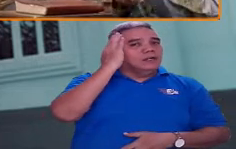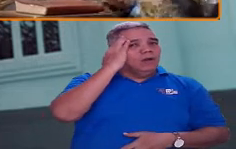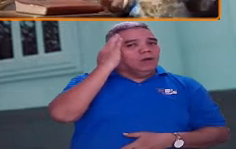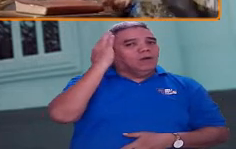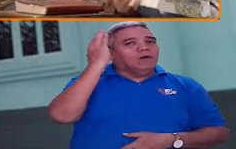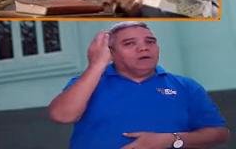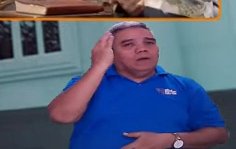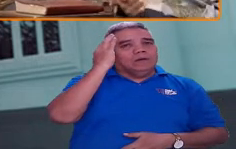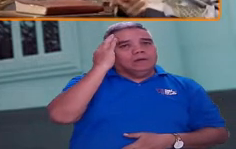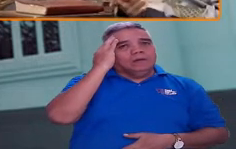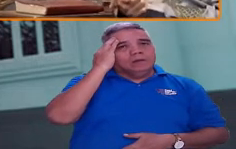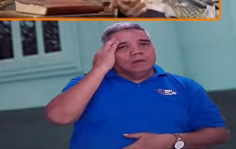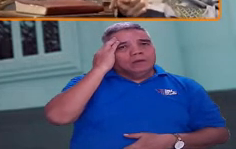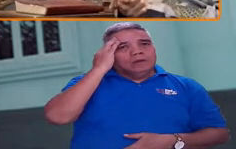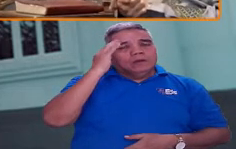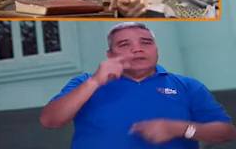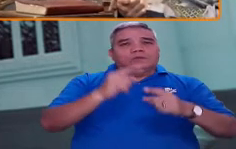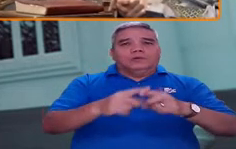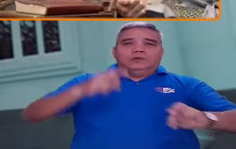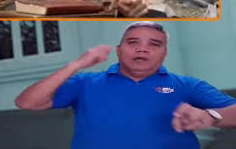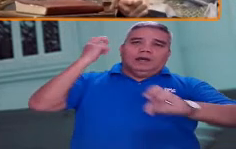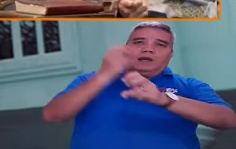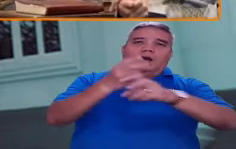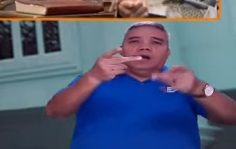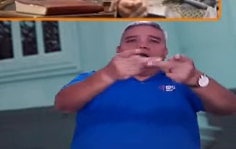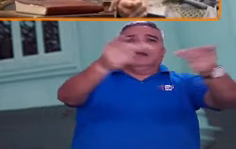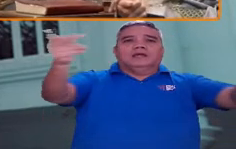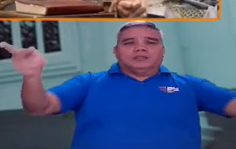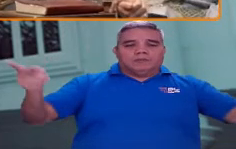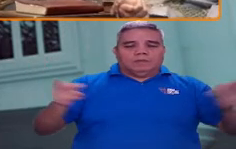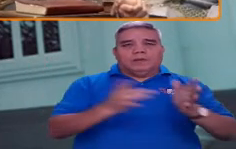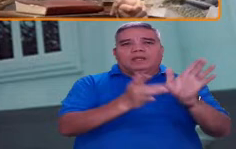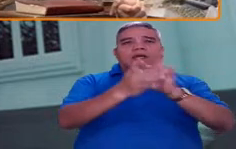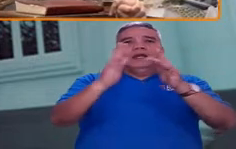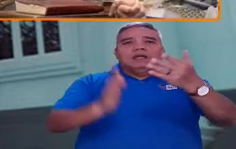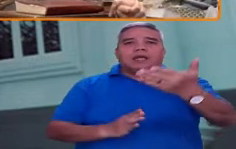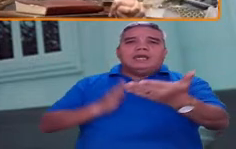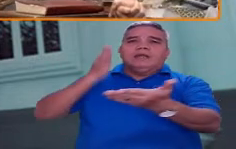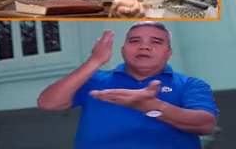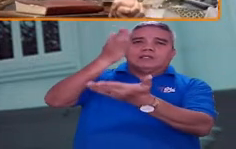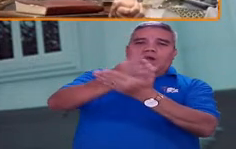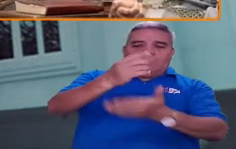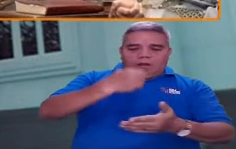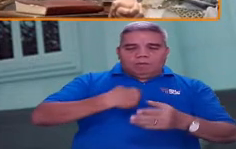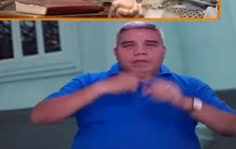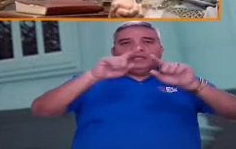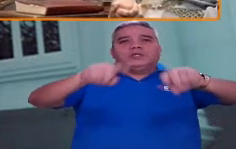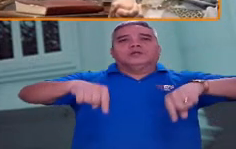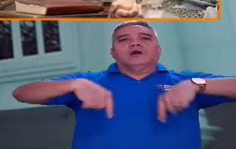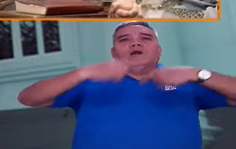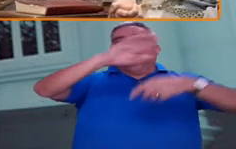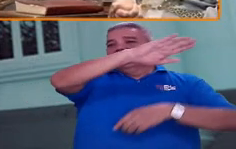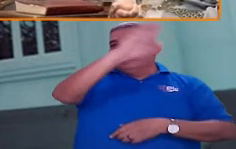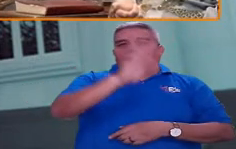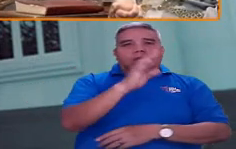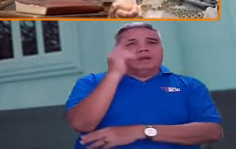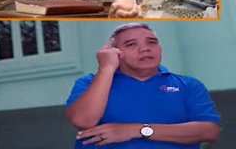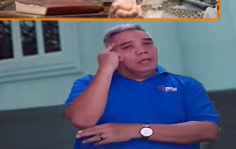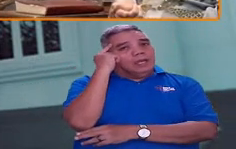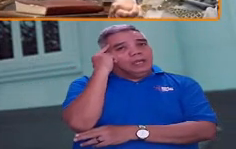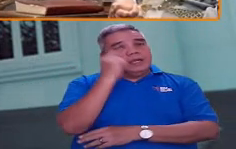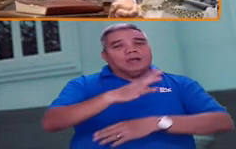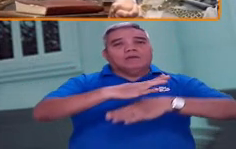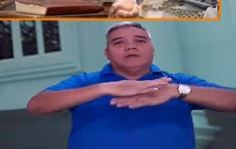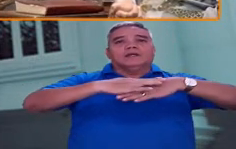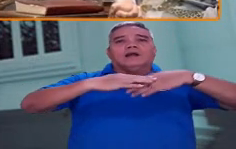Salvation shall know. To the hardest of places He calls me to go,